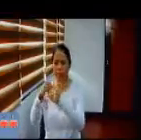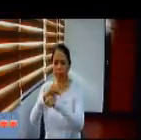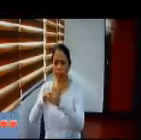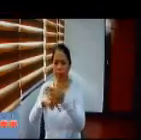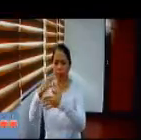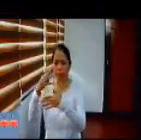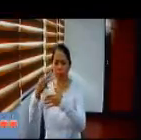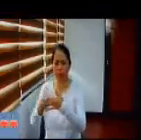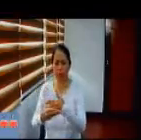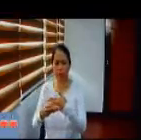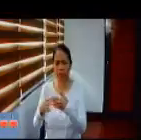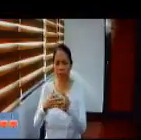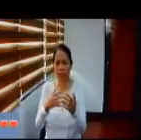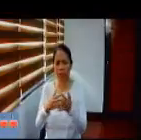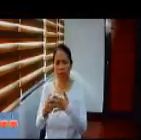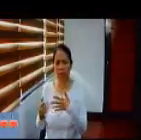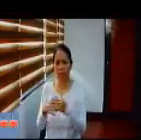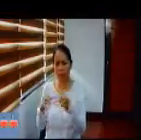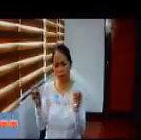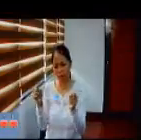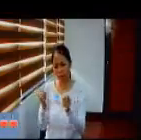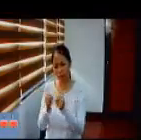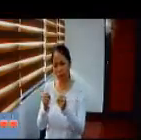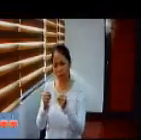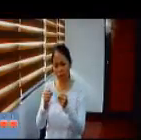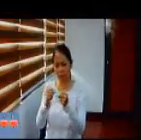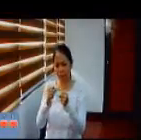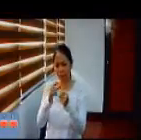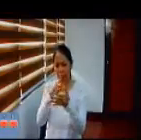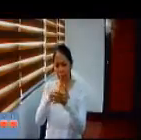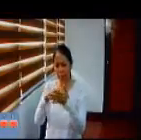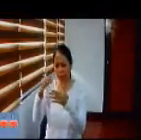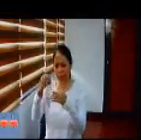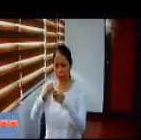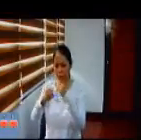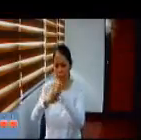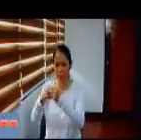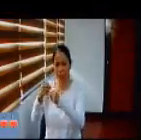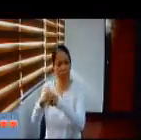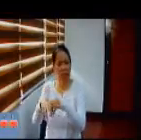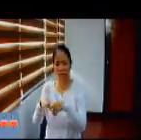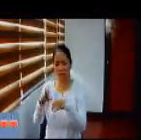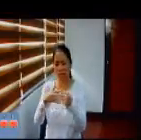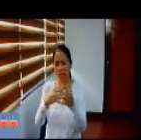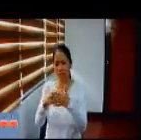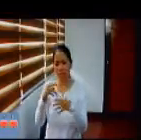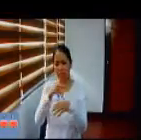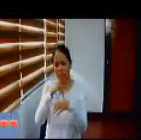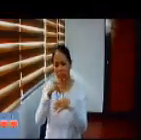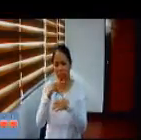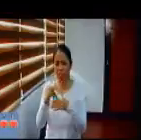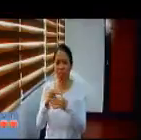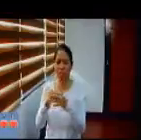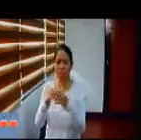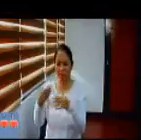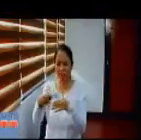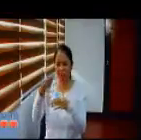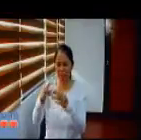small letters na lang, okay na kami. Wala na, kahit wala super highway, ayusin lang yung farm to market roads, yung